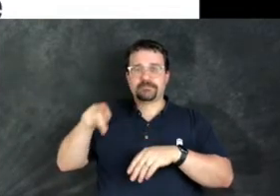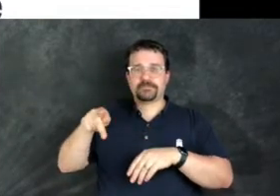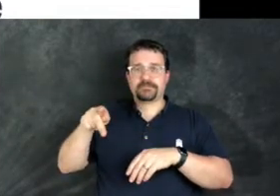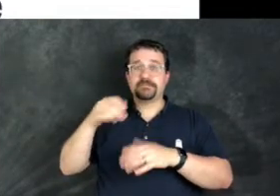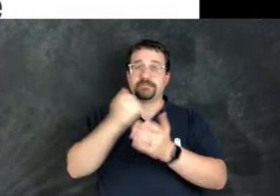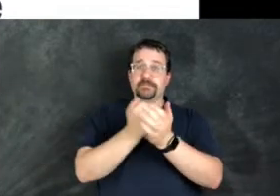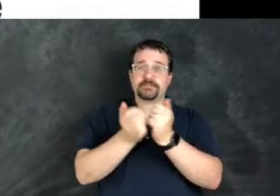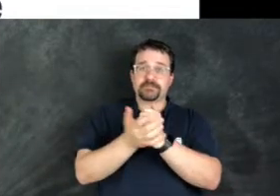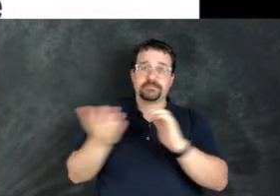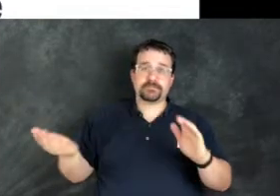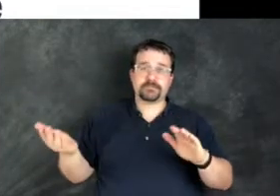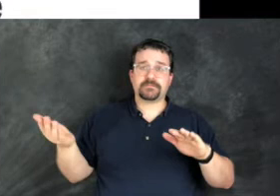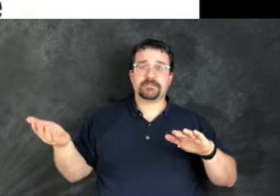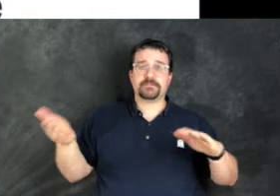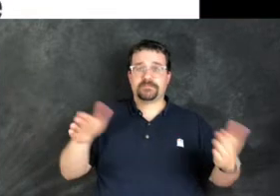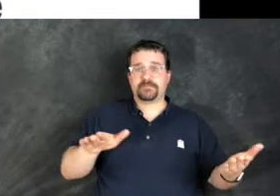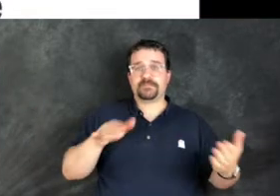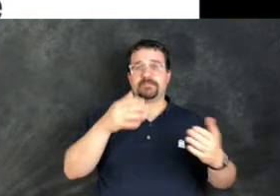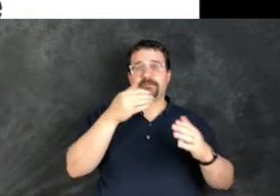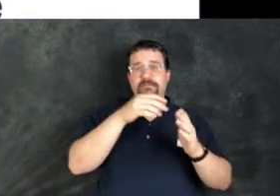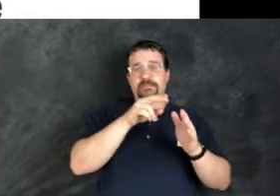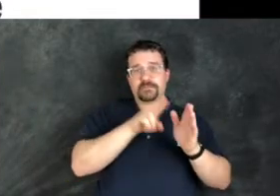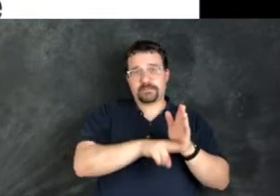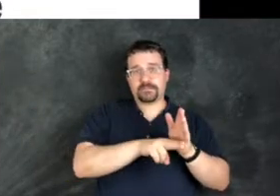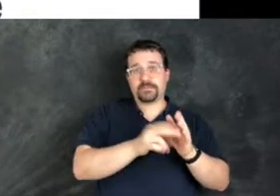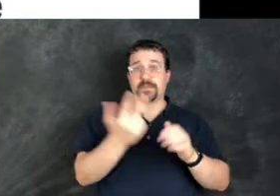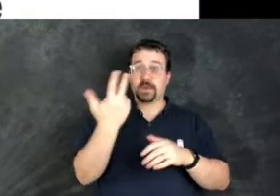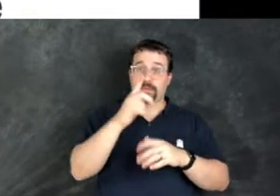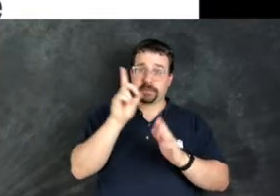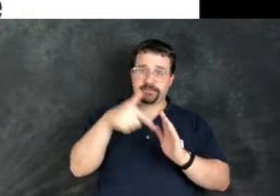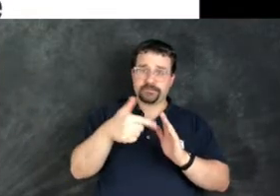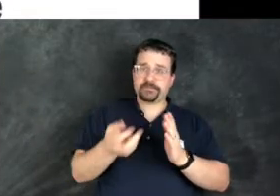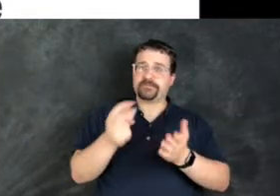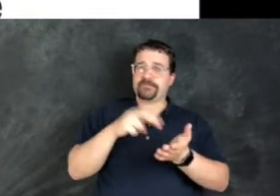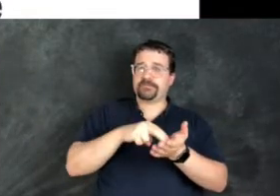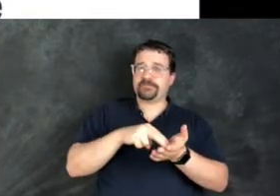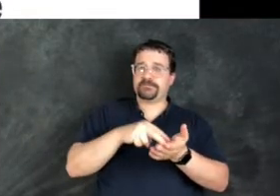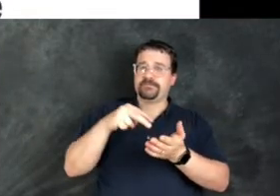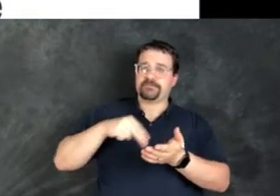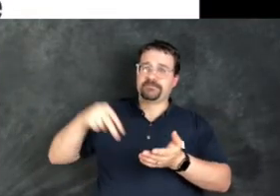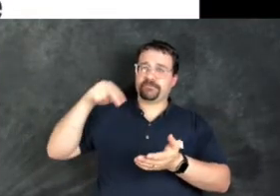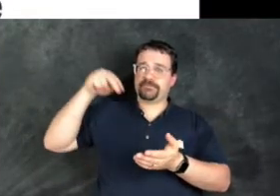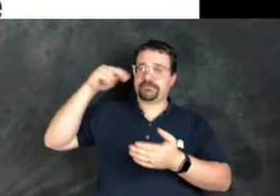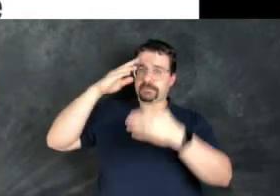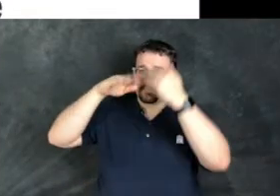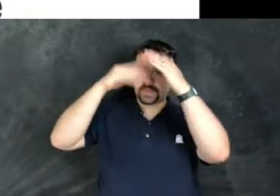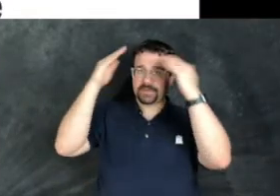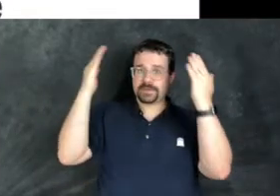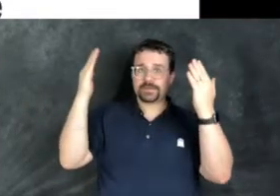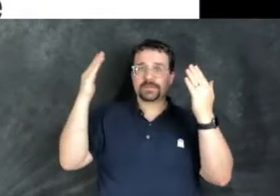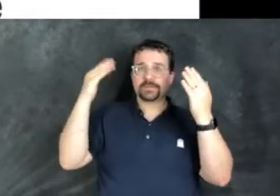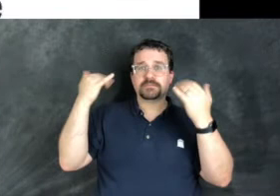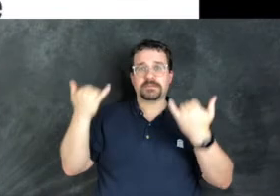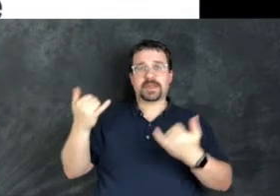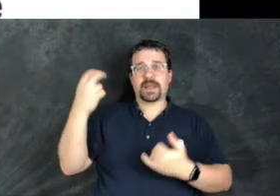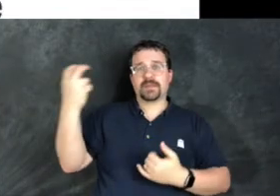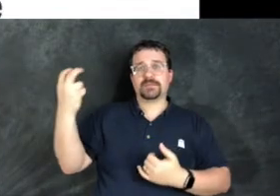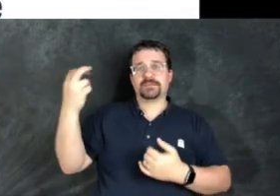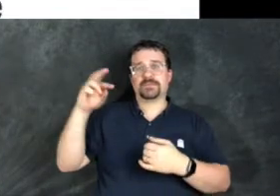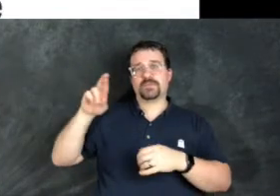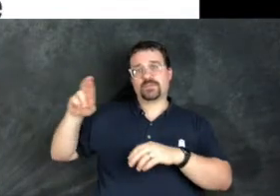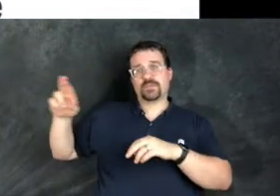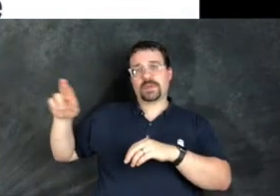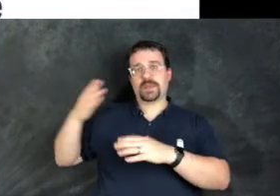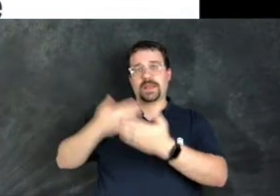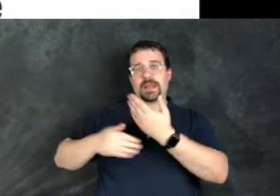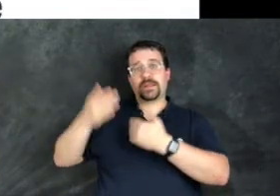was crucified, dead, and buried. The third day he rose from the dead. He ascended into heaven and sitteth at the right